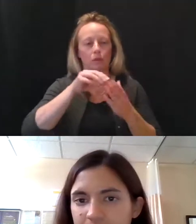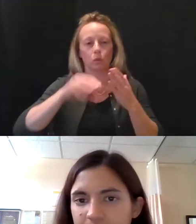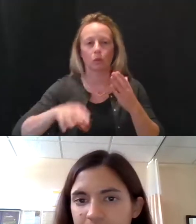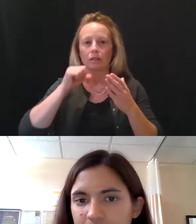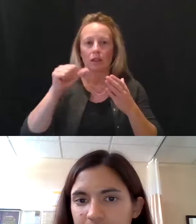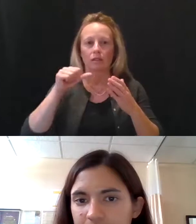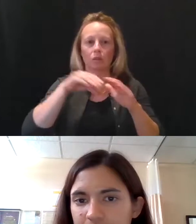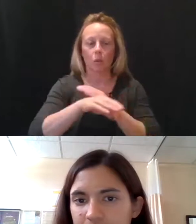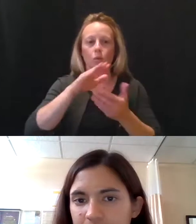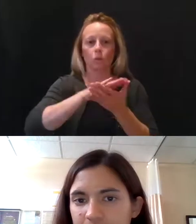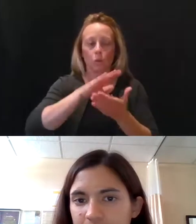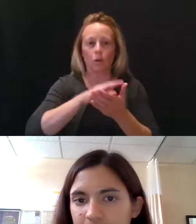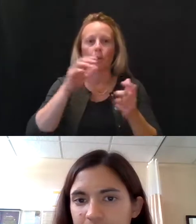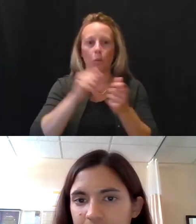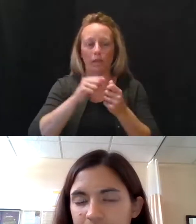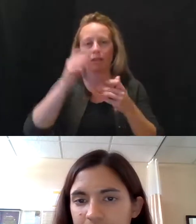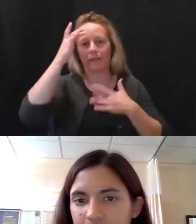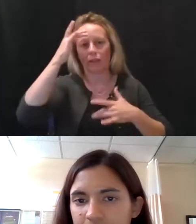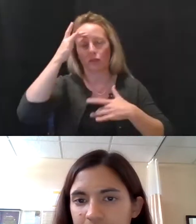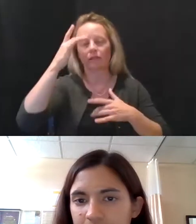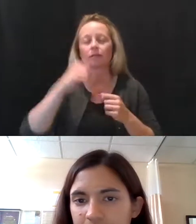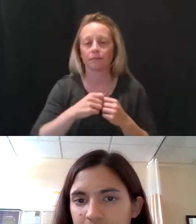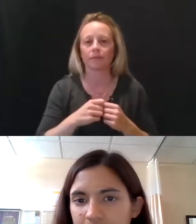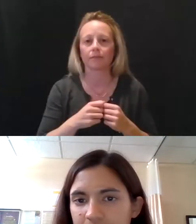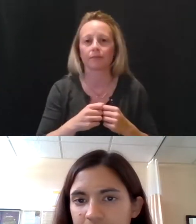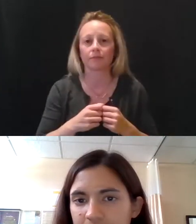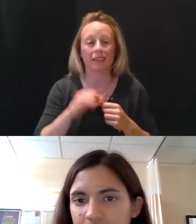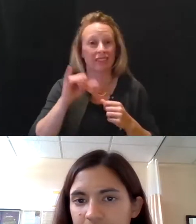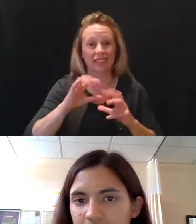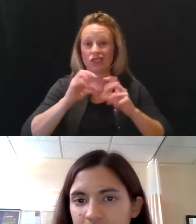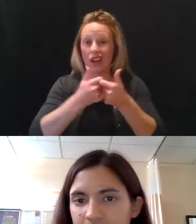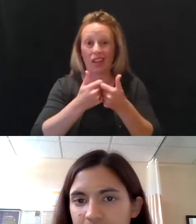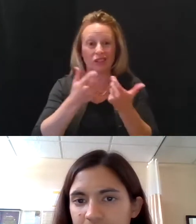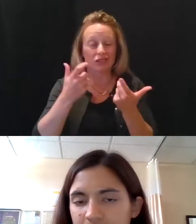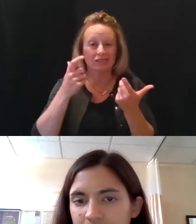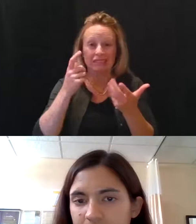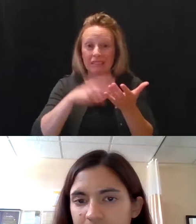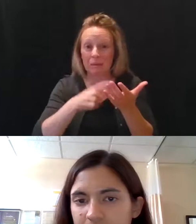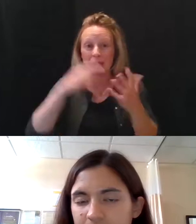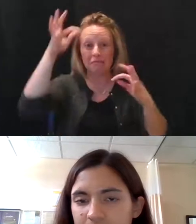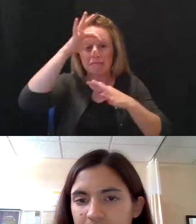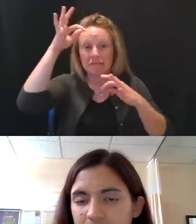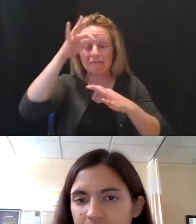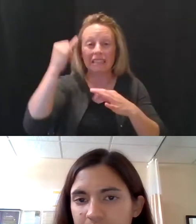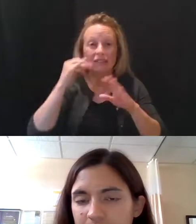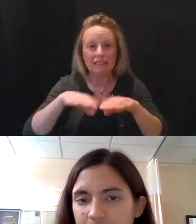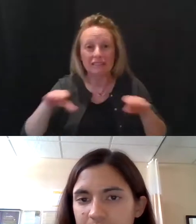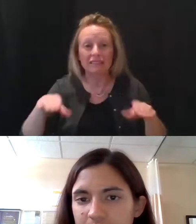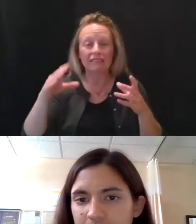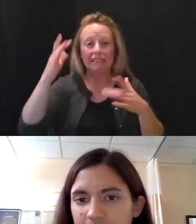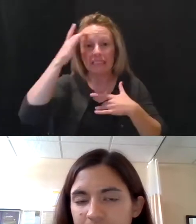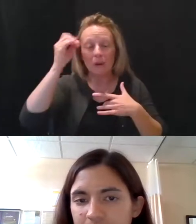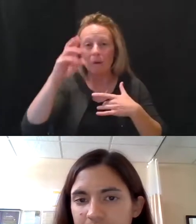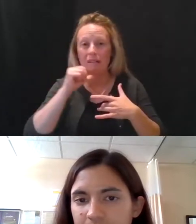This can be a challenge as the experience that children have been exposed to and infected with the virus appears to be different from